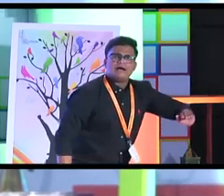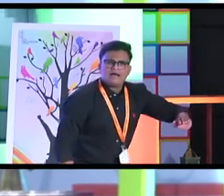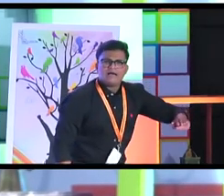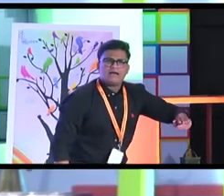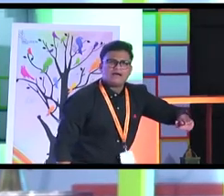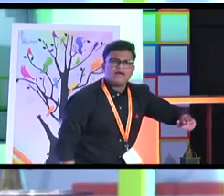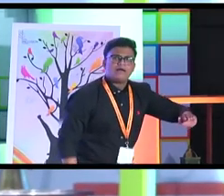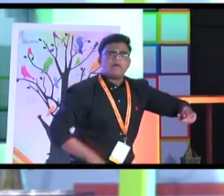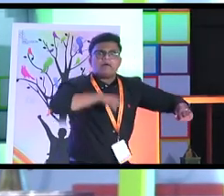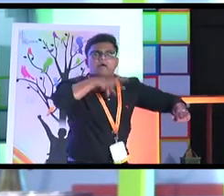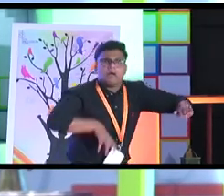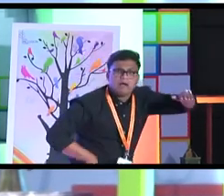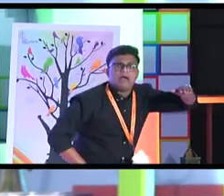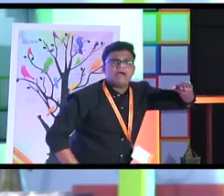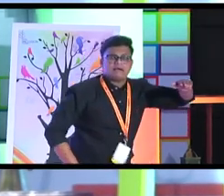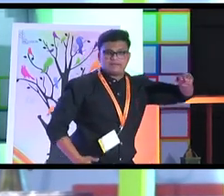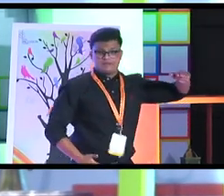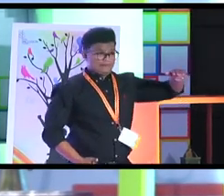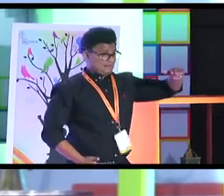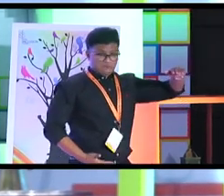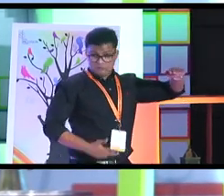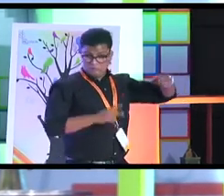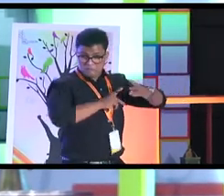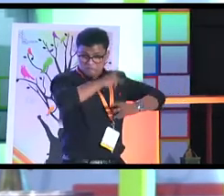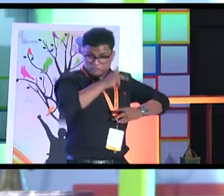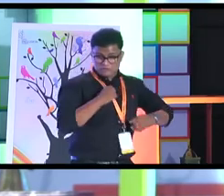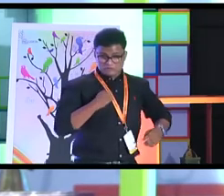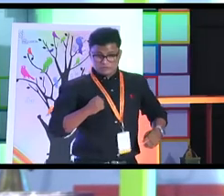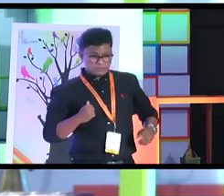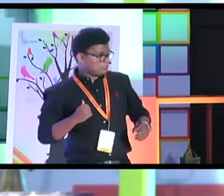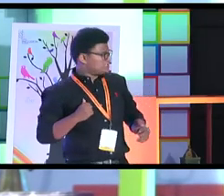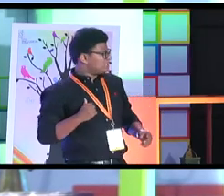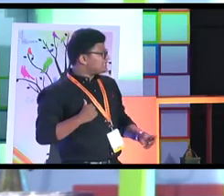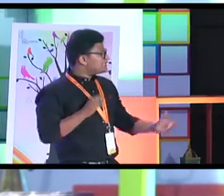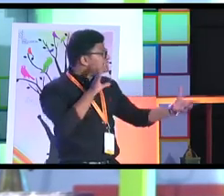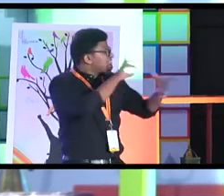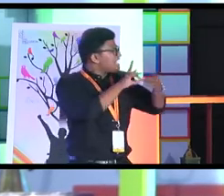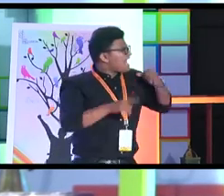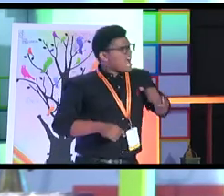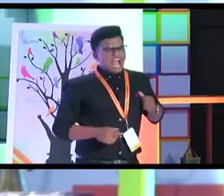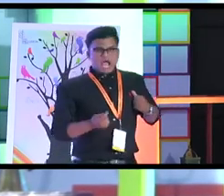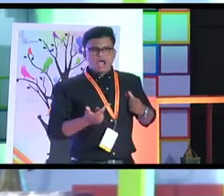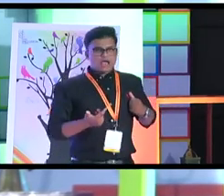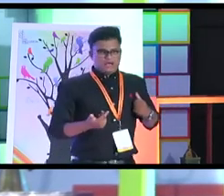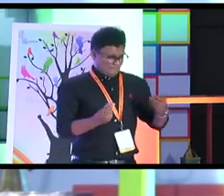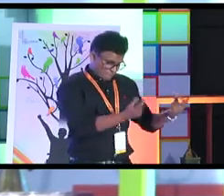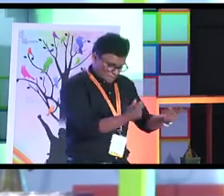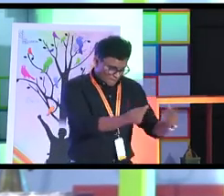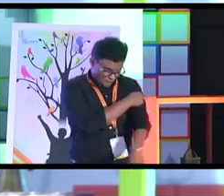spectrum, we have young adults on the spectrum, we have professionals who are not connected at all. This was quickly put together. We